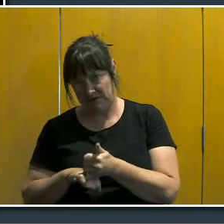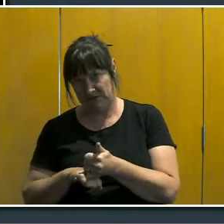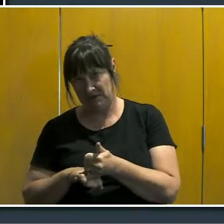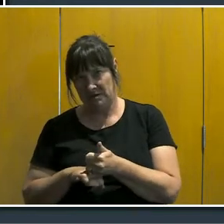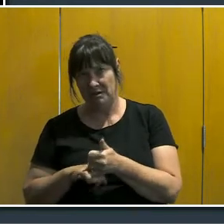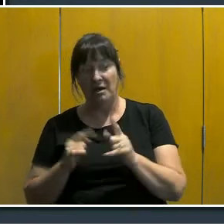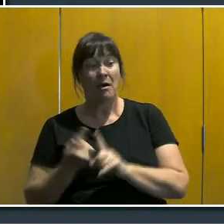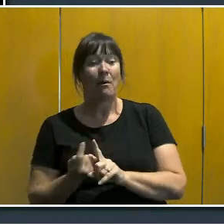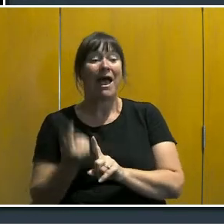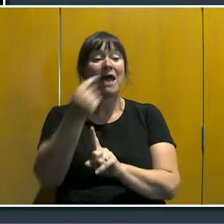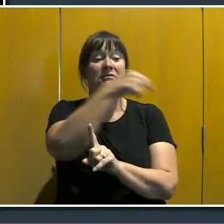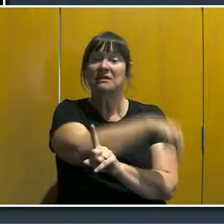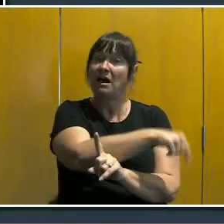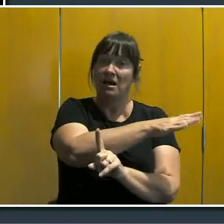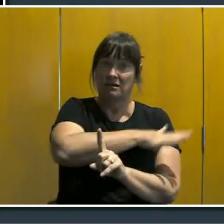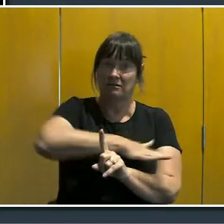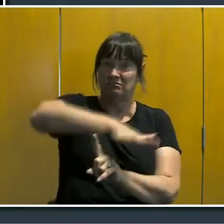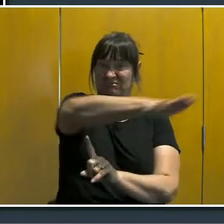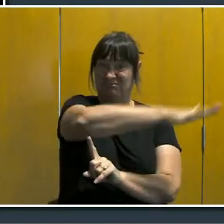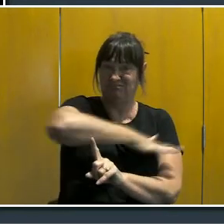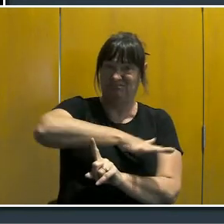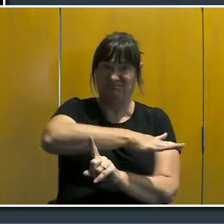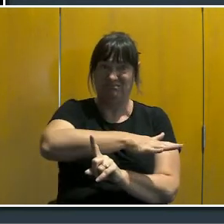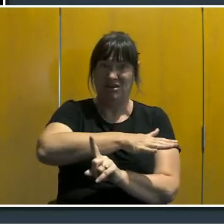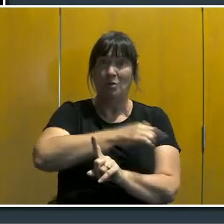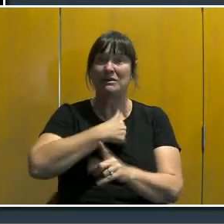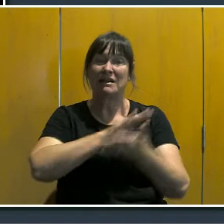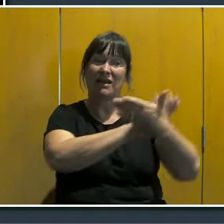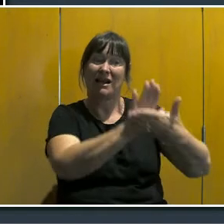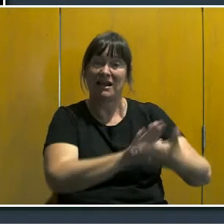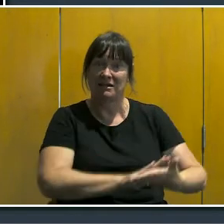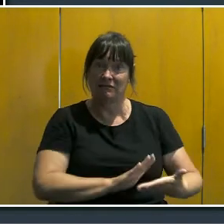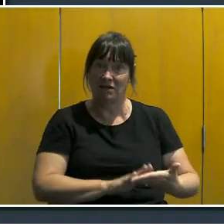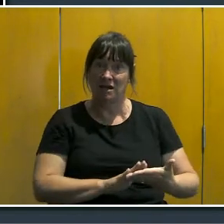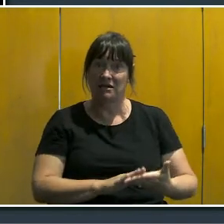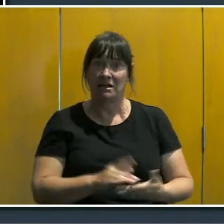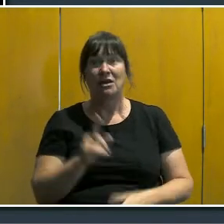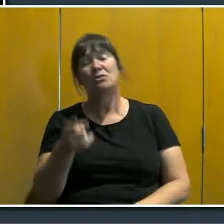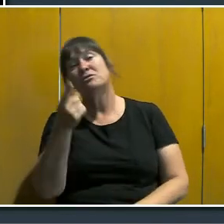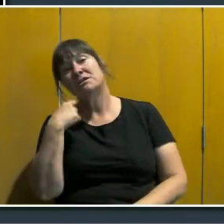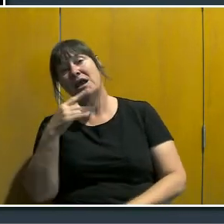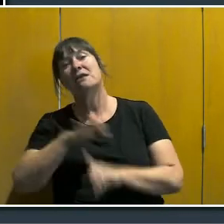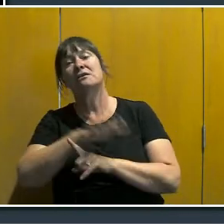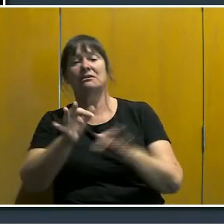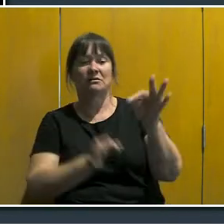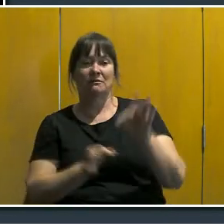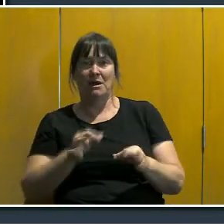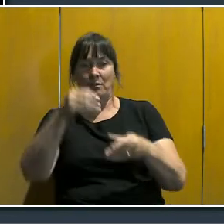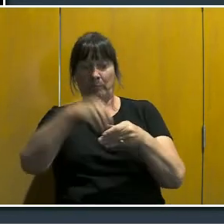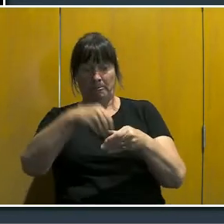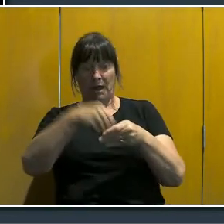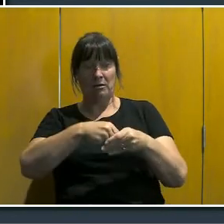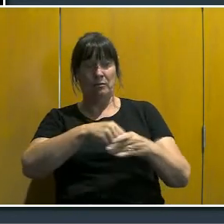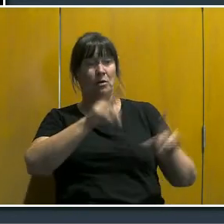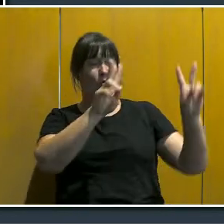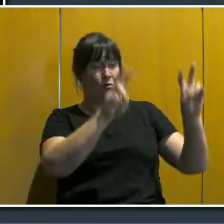limit. This limit needs to be clearly defined, and I believe that although you say the district plan under which we are classified as rural